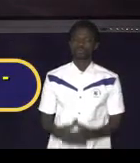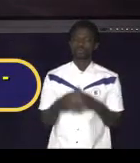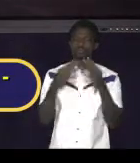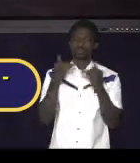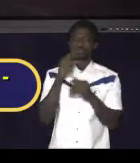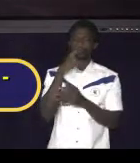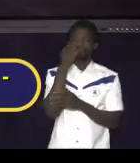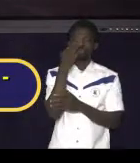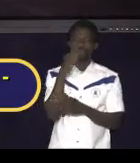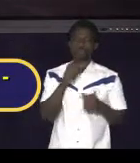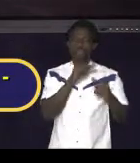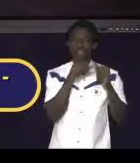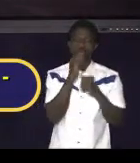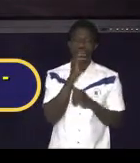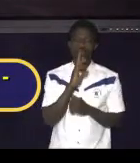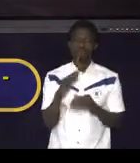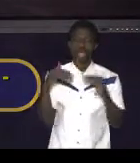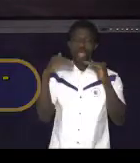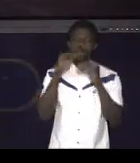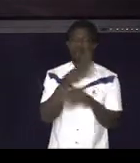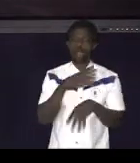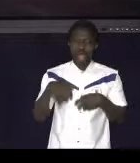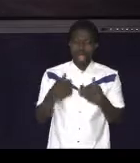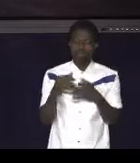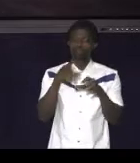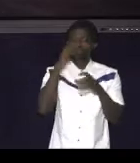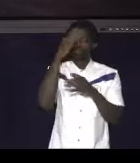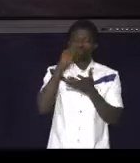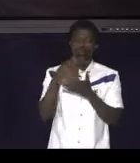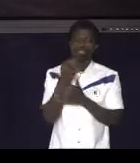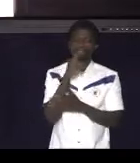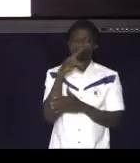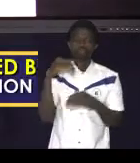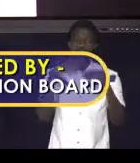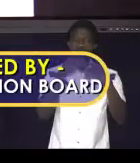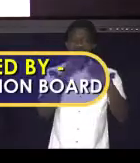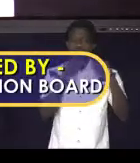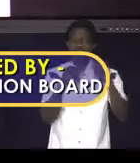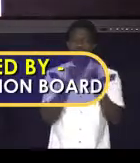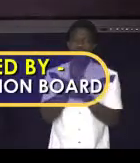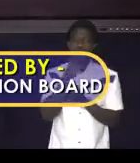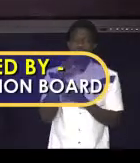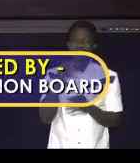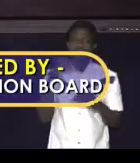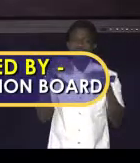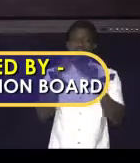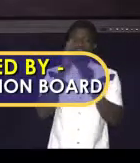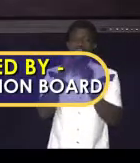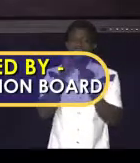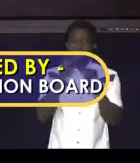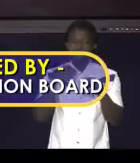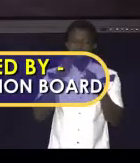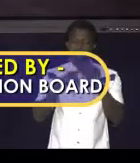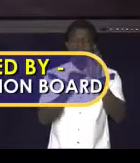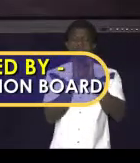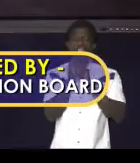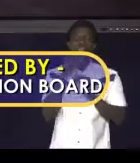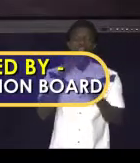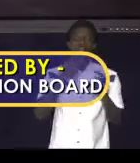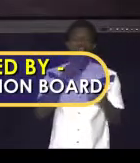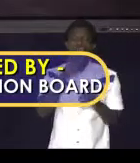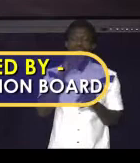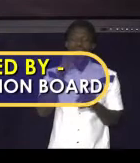Now, two of the angles are equal. And how do you know the two angles that are equal? Well, if you are able to identify the two sides that are equal, trace them to the